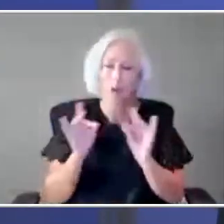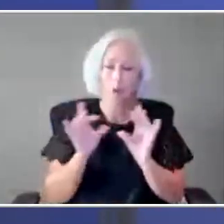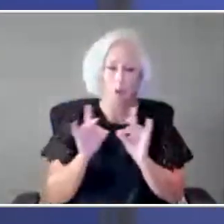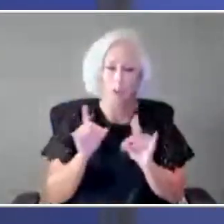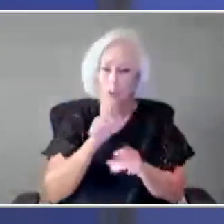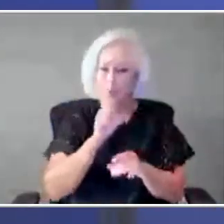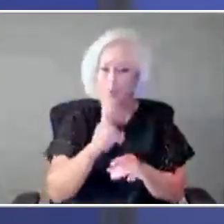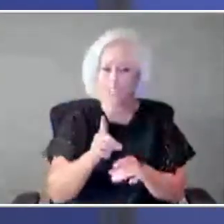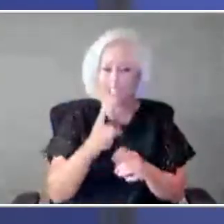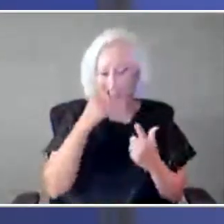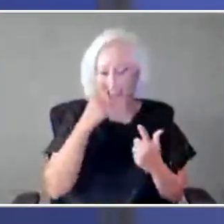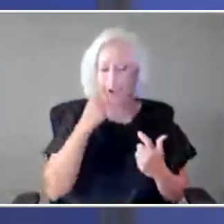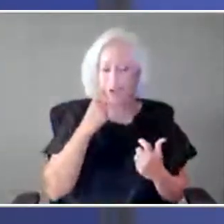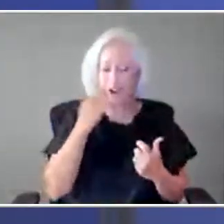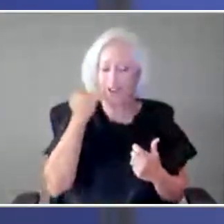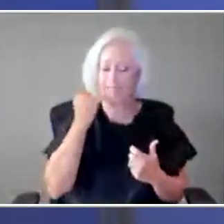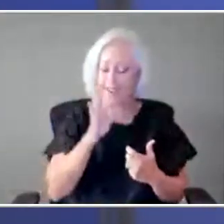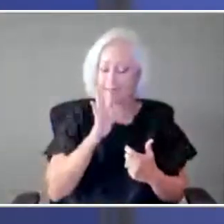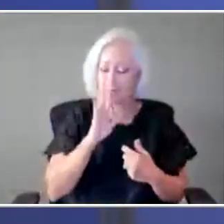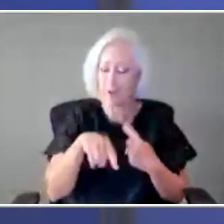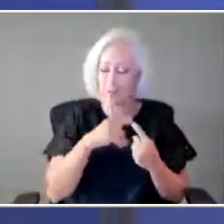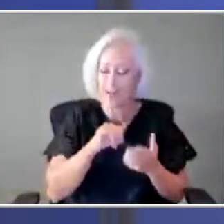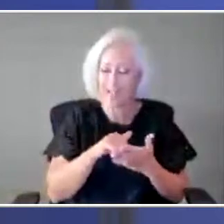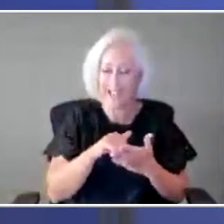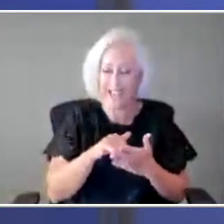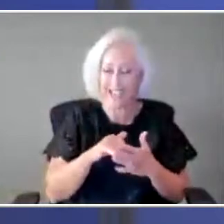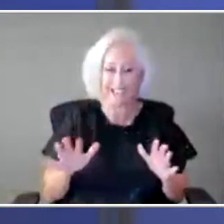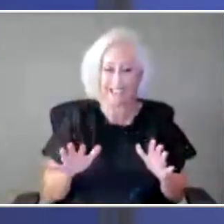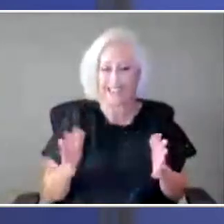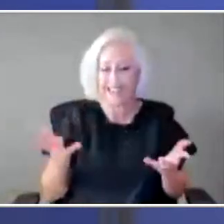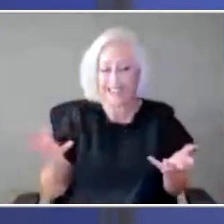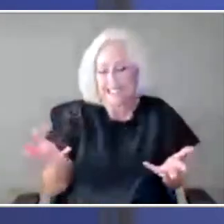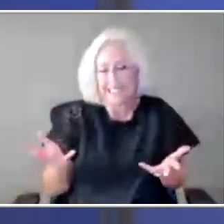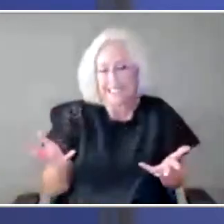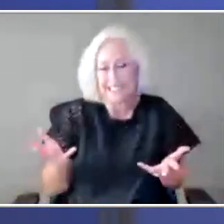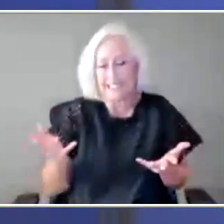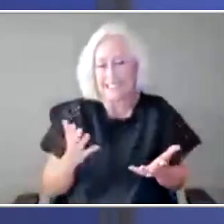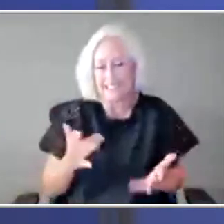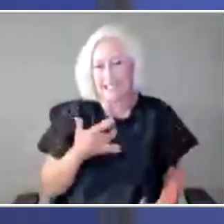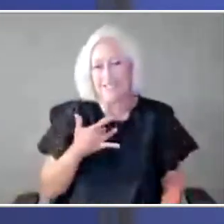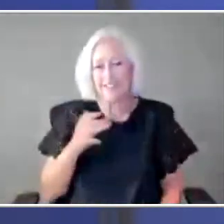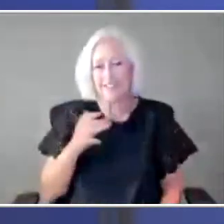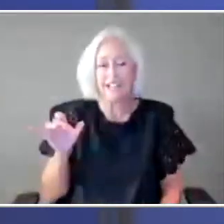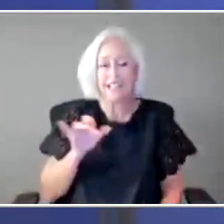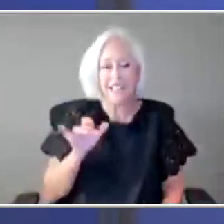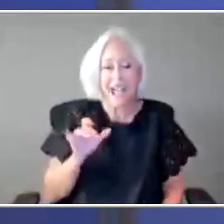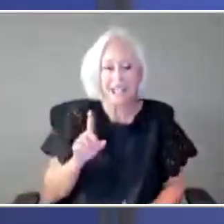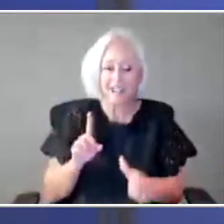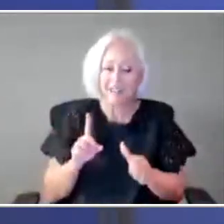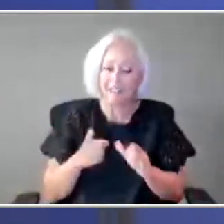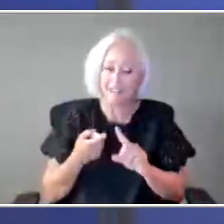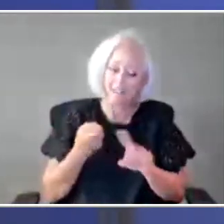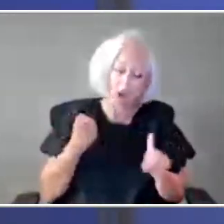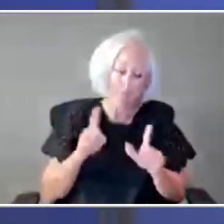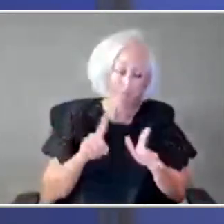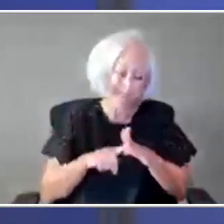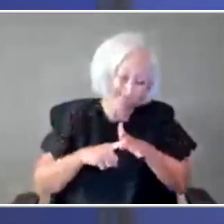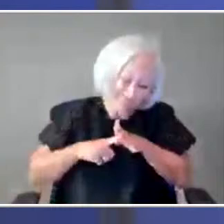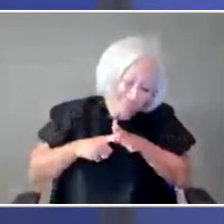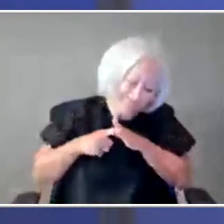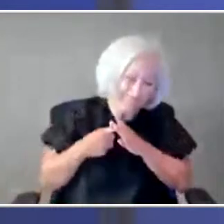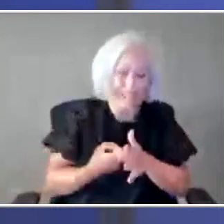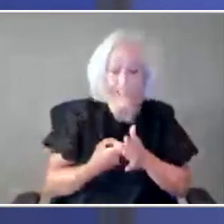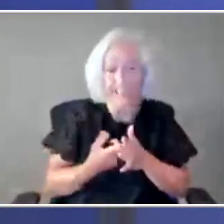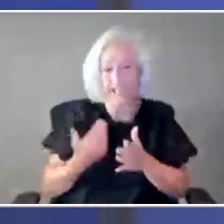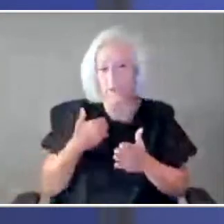cry. There are no words. I felt from the very get-go, even when I came in and was talking